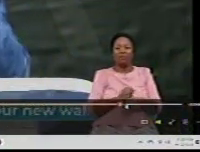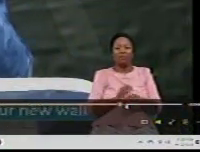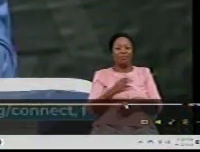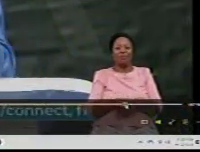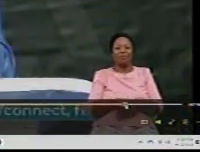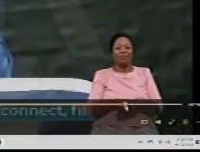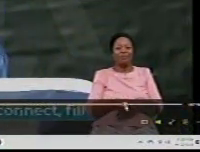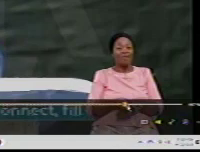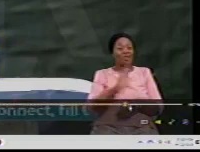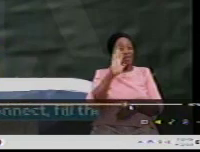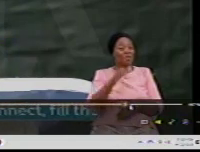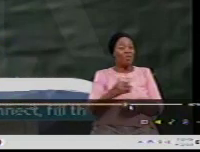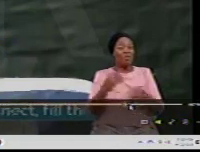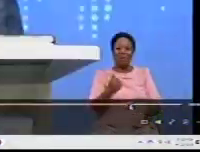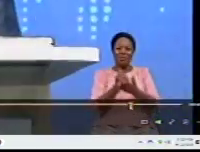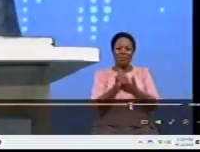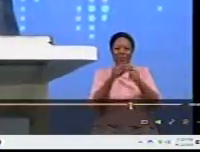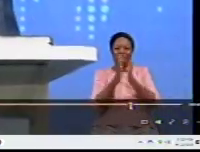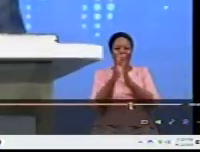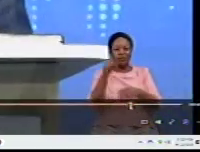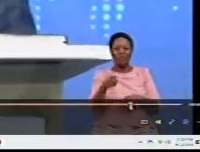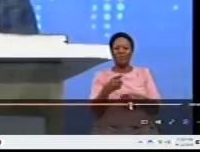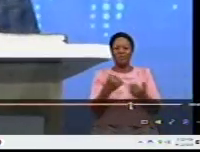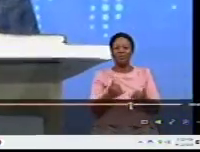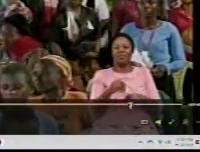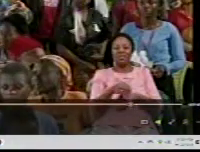Don't forget, and anxieties.